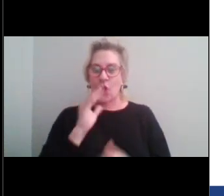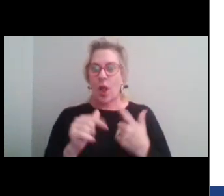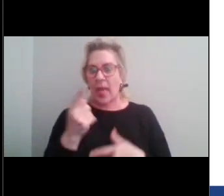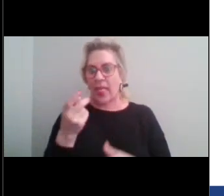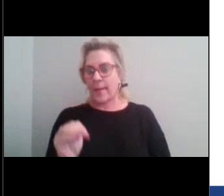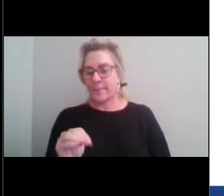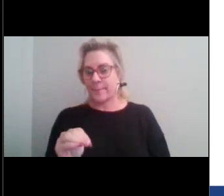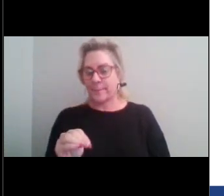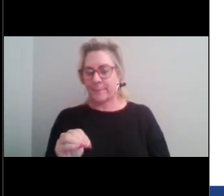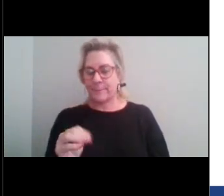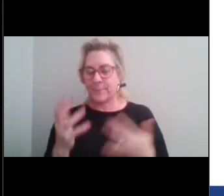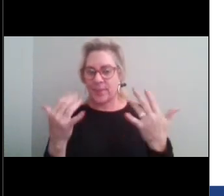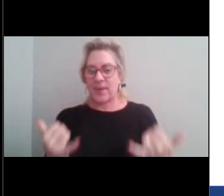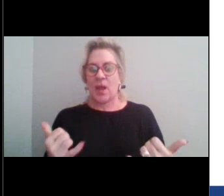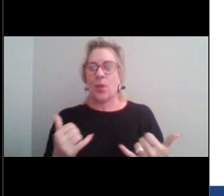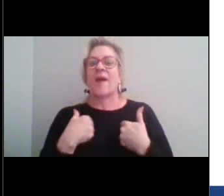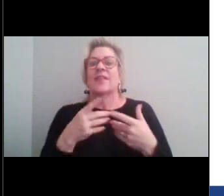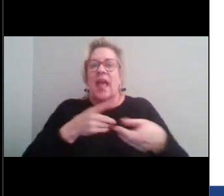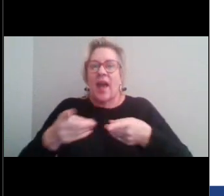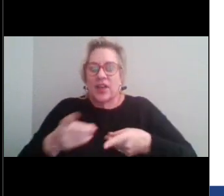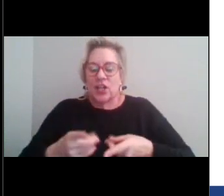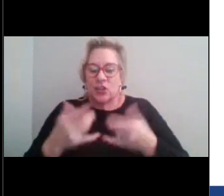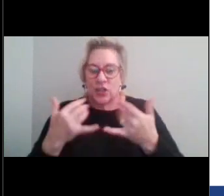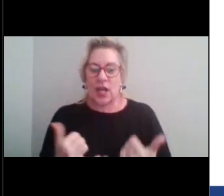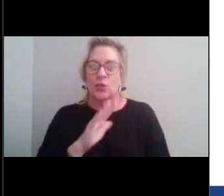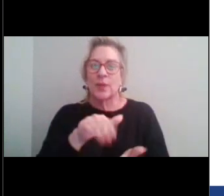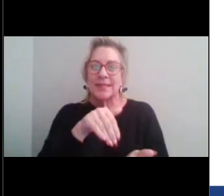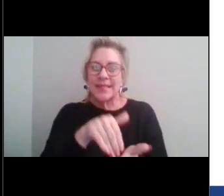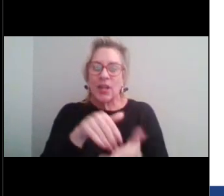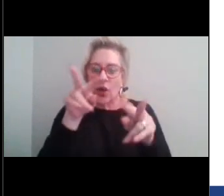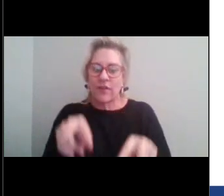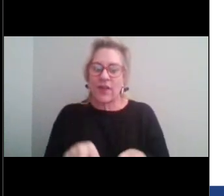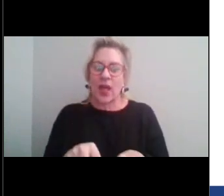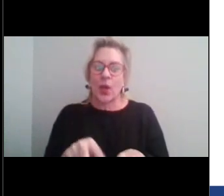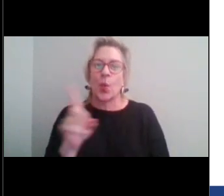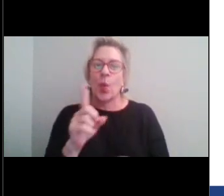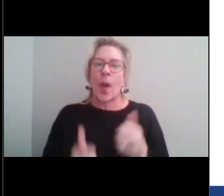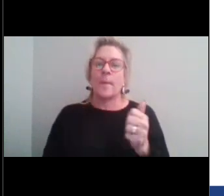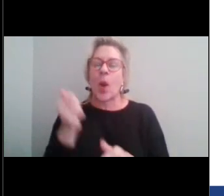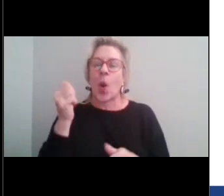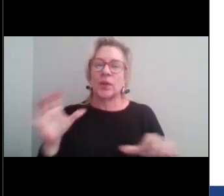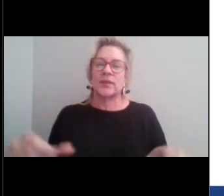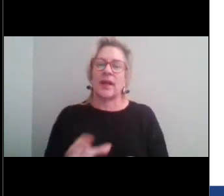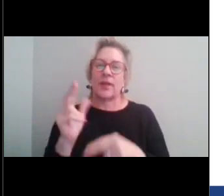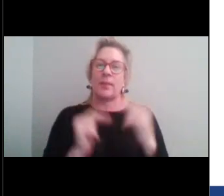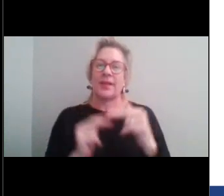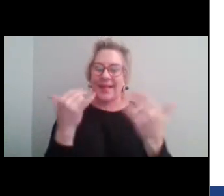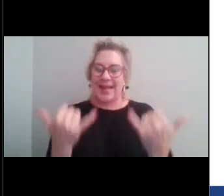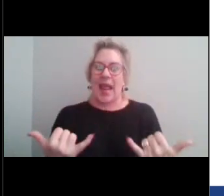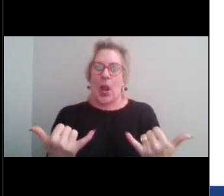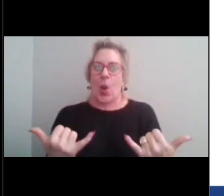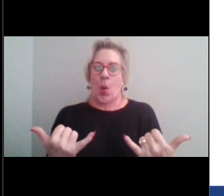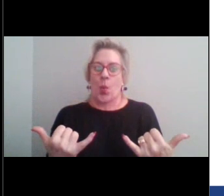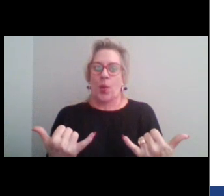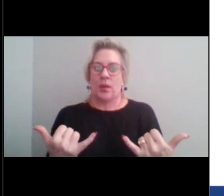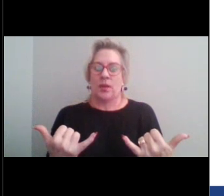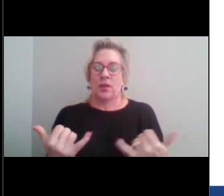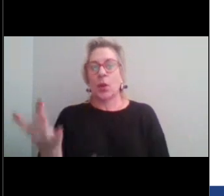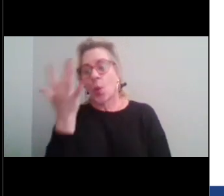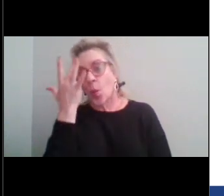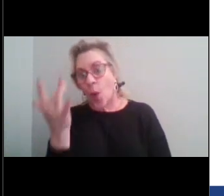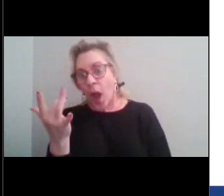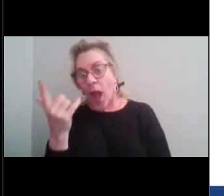have definitions now. So the Central Valley is the place where, look, most of the activity is underway there. Again, why? Because